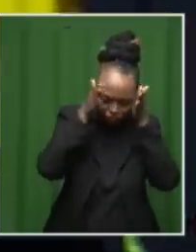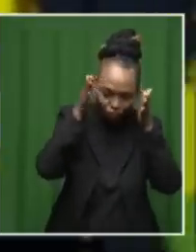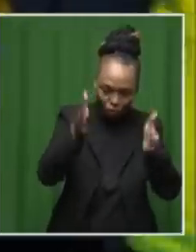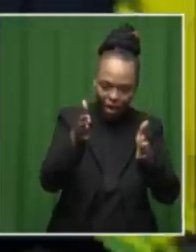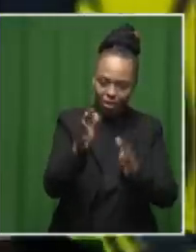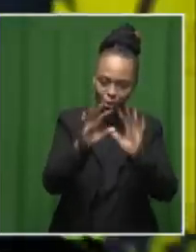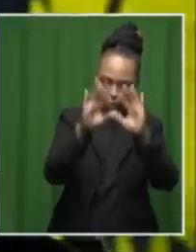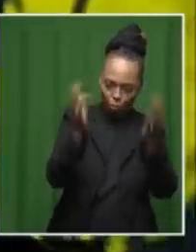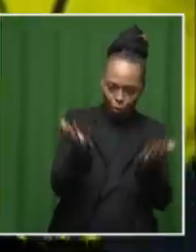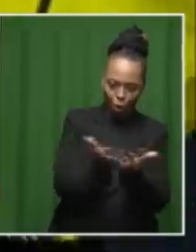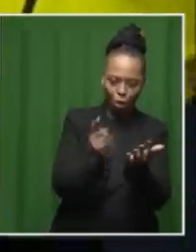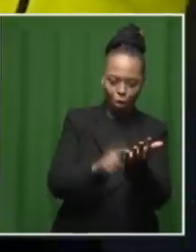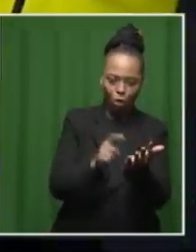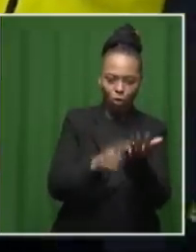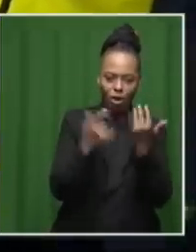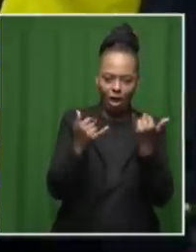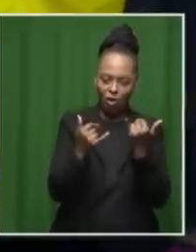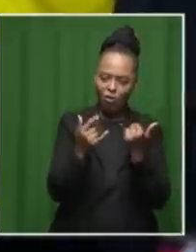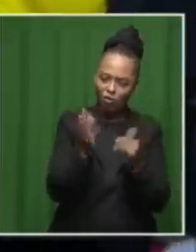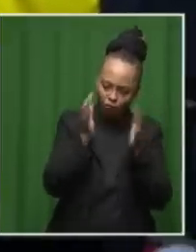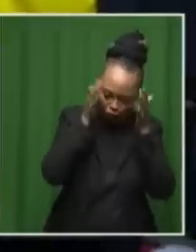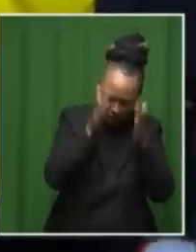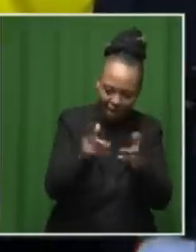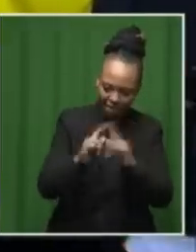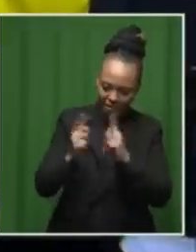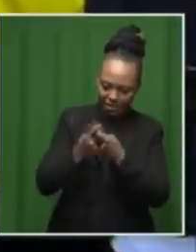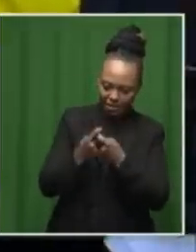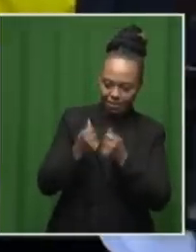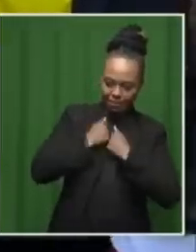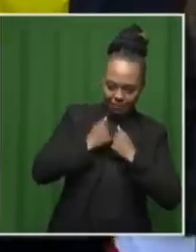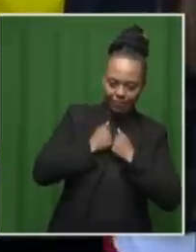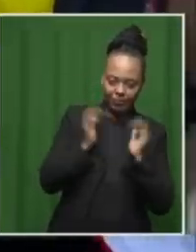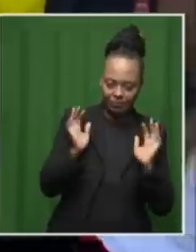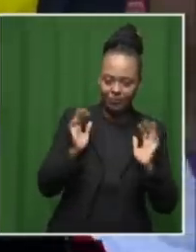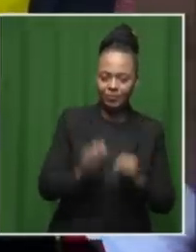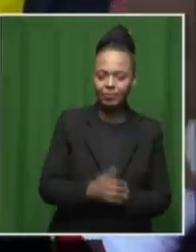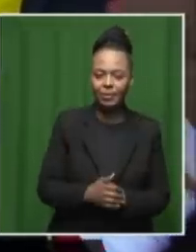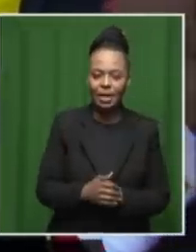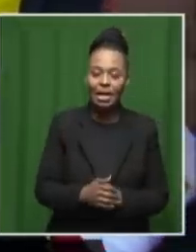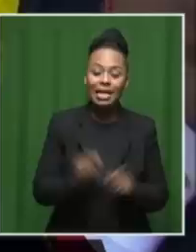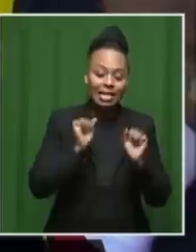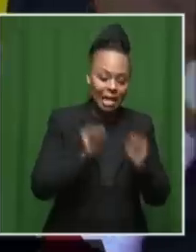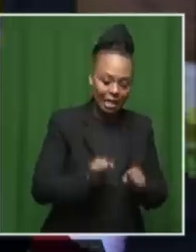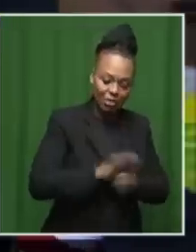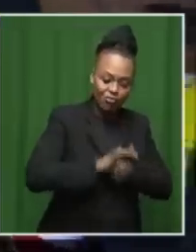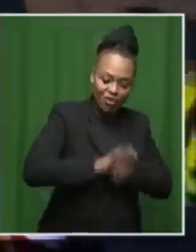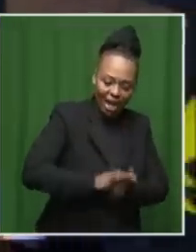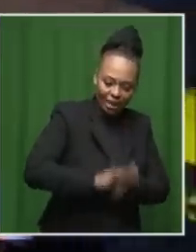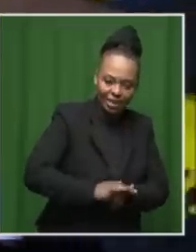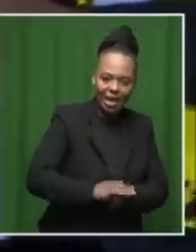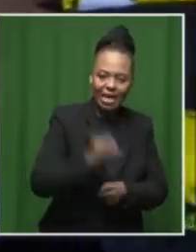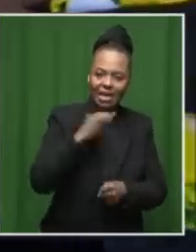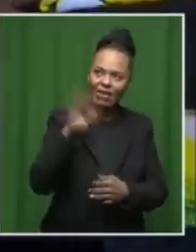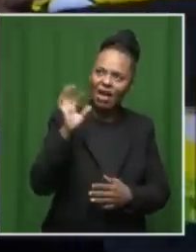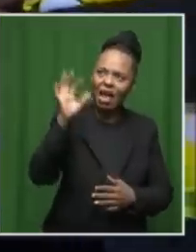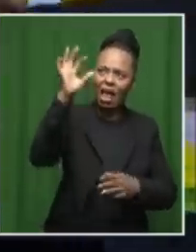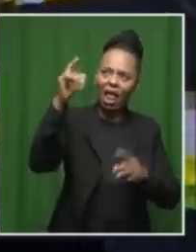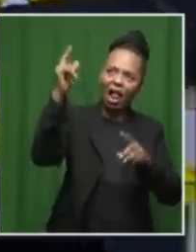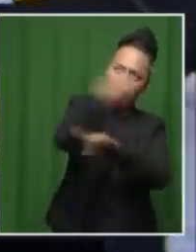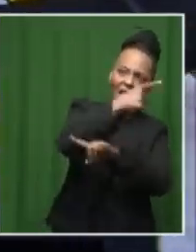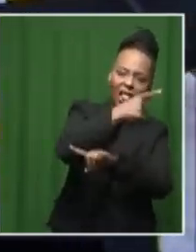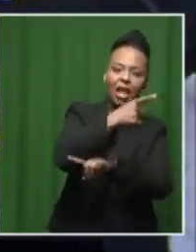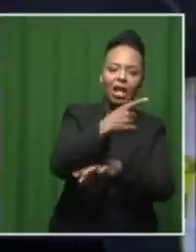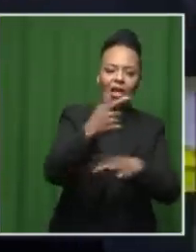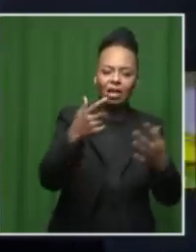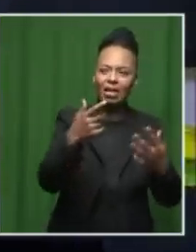ball and the players I am with and my teammates. Obviously, there's a little bit of pressure when you do miss one of the shots, knowing you have to get the next one